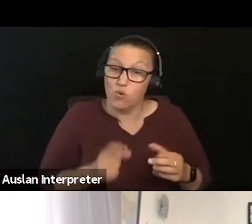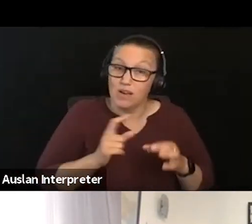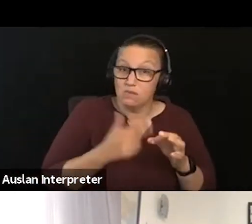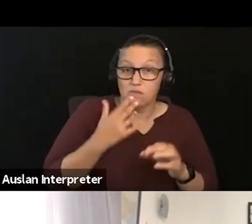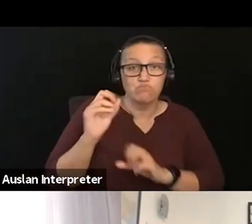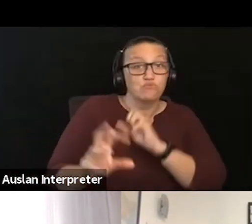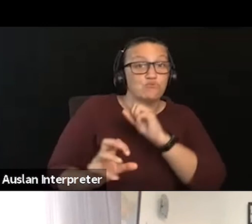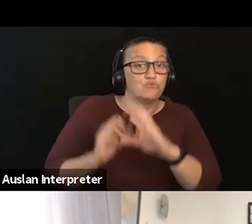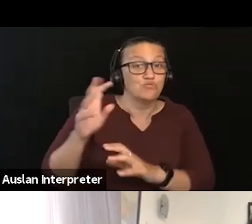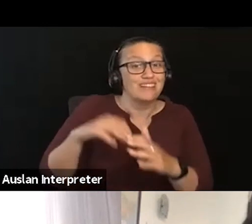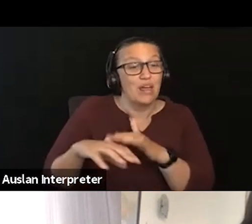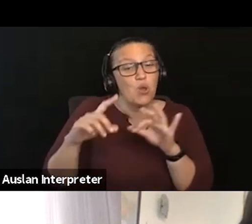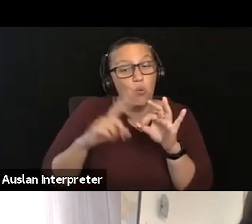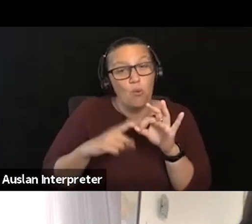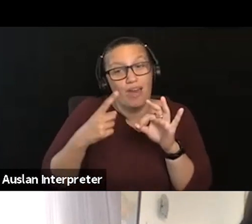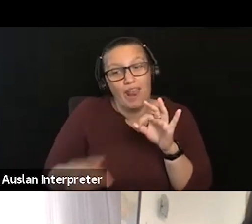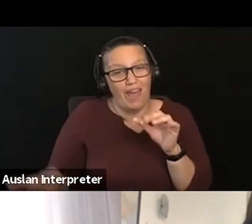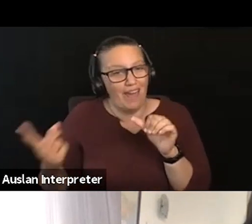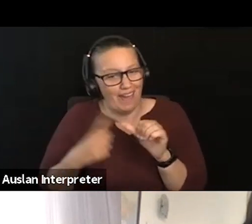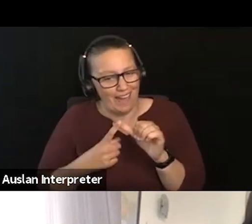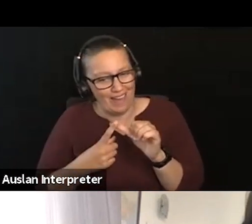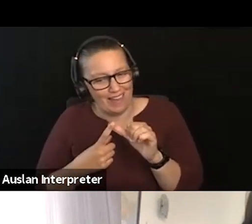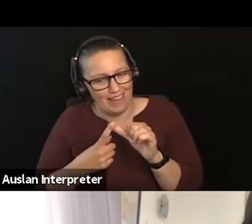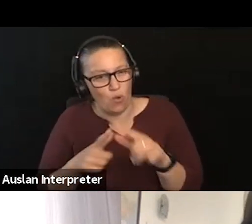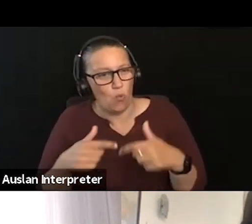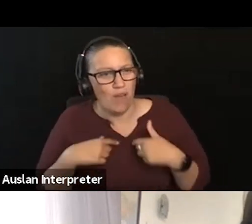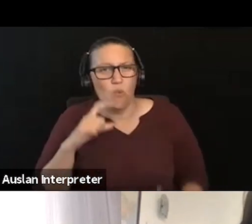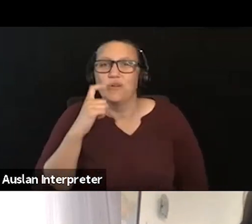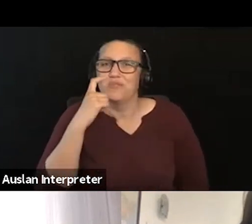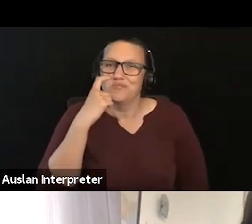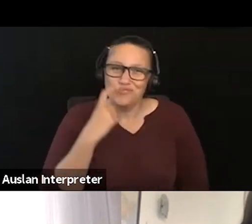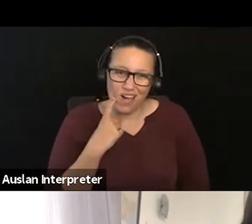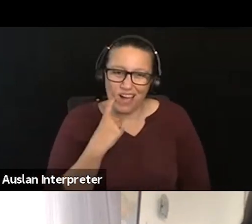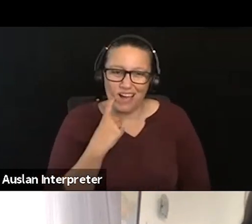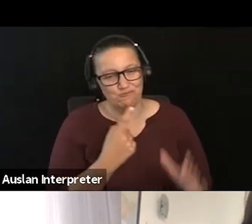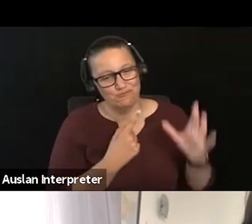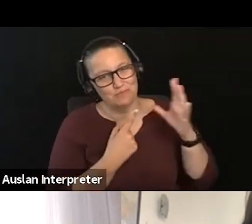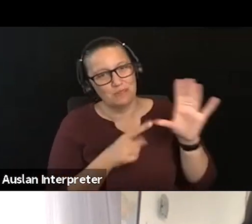so that we could actually, and we will try and respond to them.